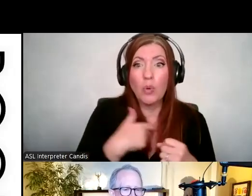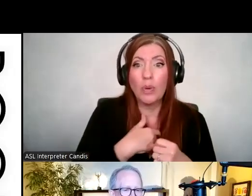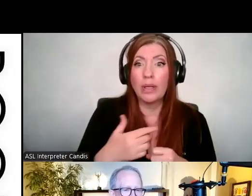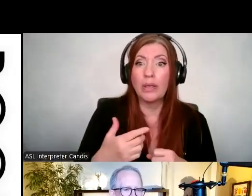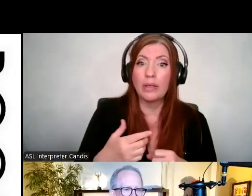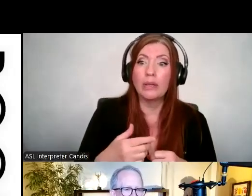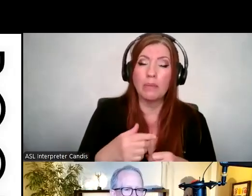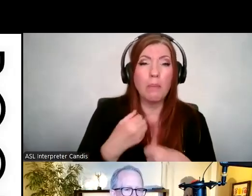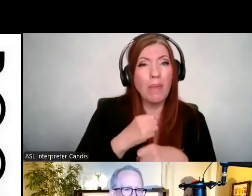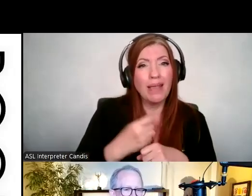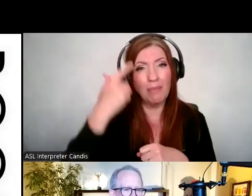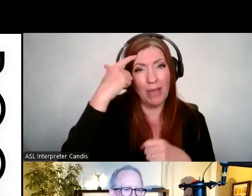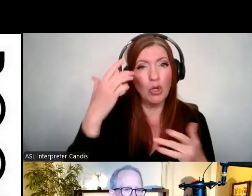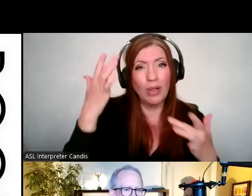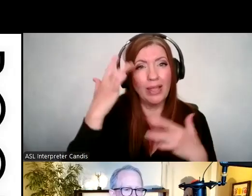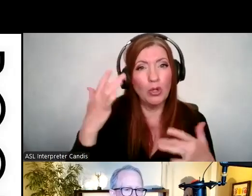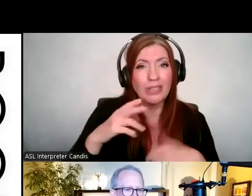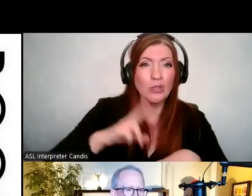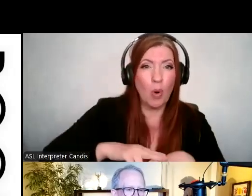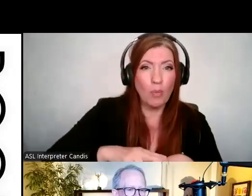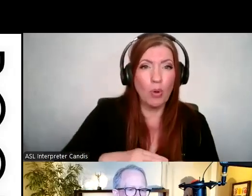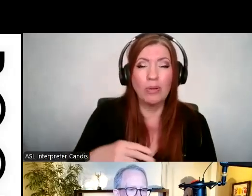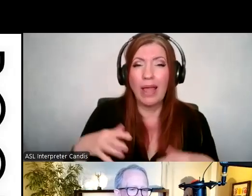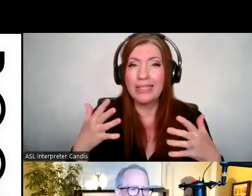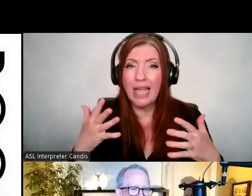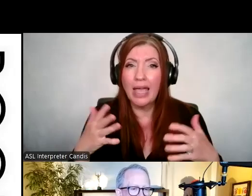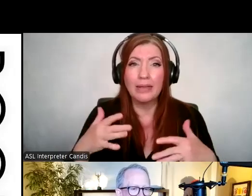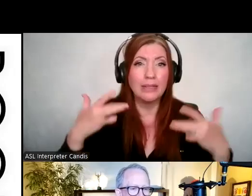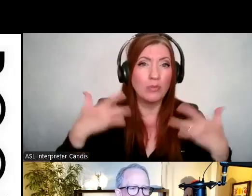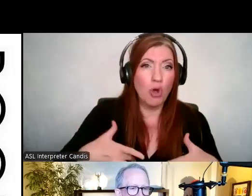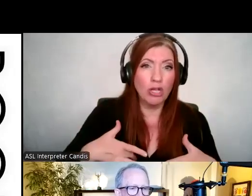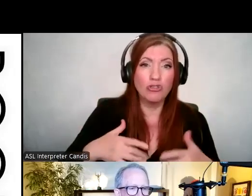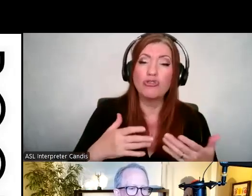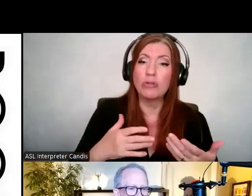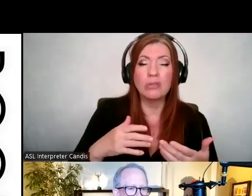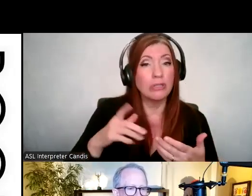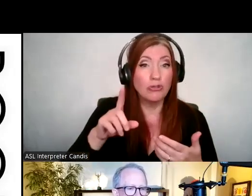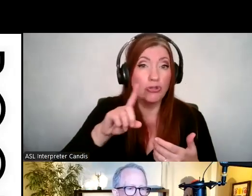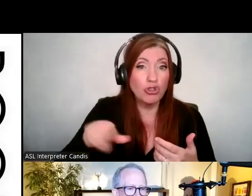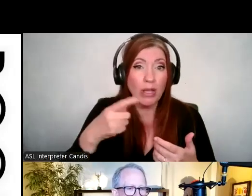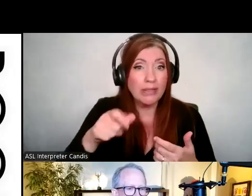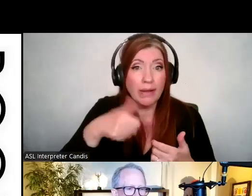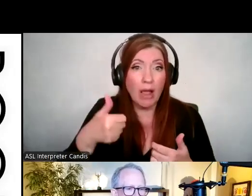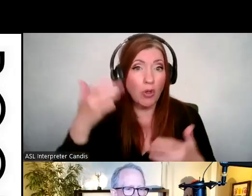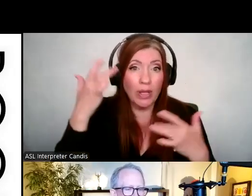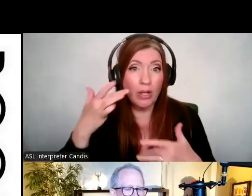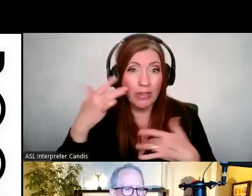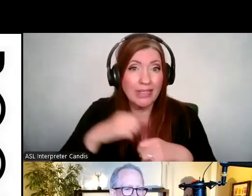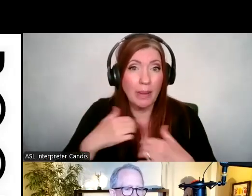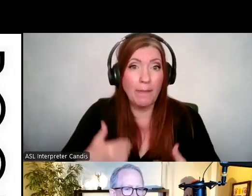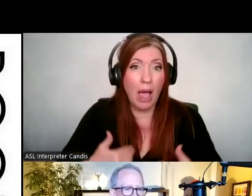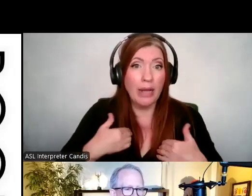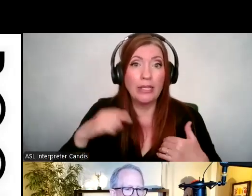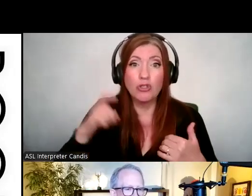normalise mental illness, that mental illness, anxiety, depression is simply another illness of the body and should be treated as such, and the